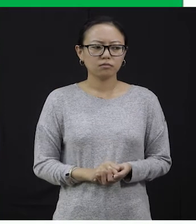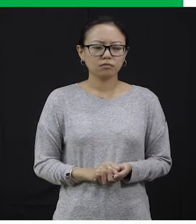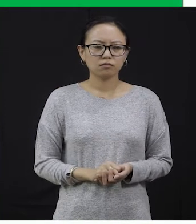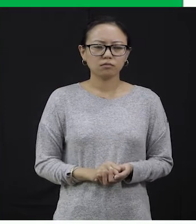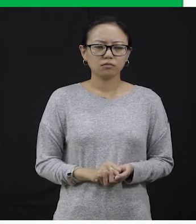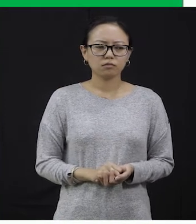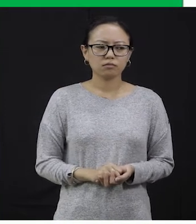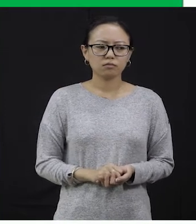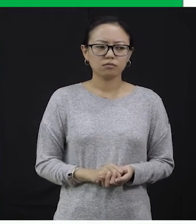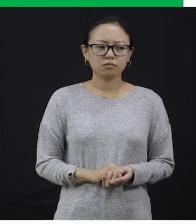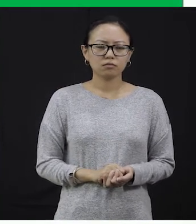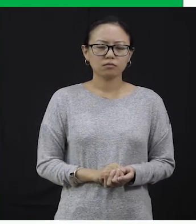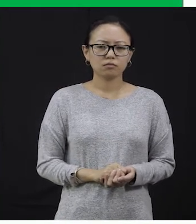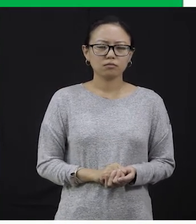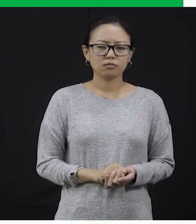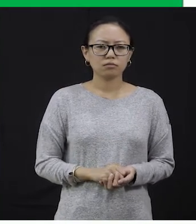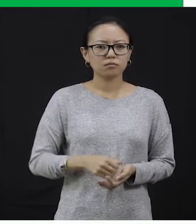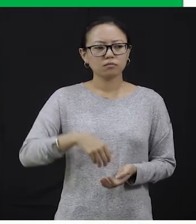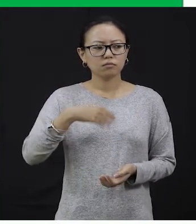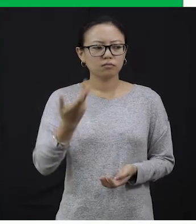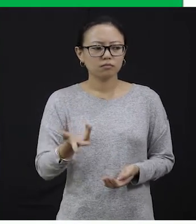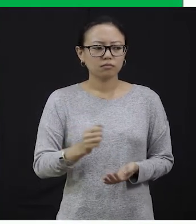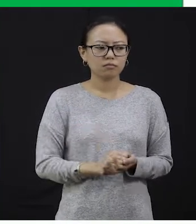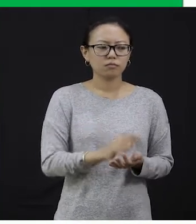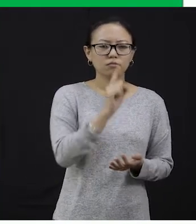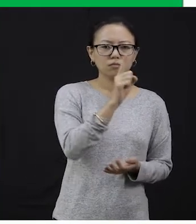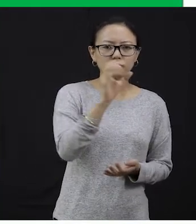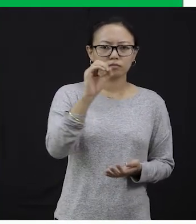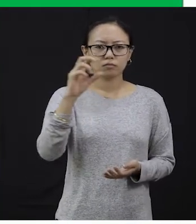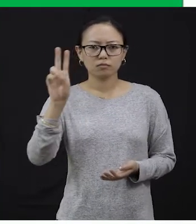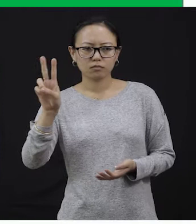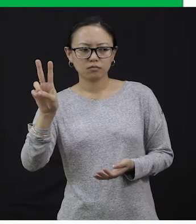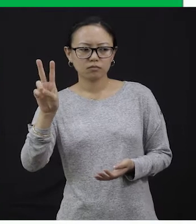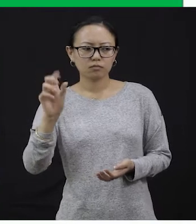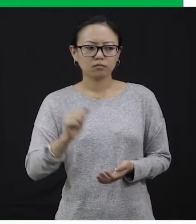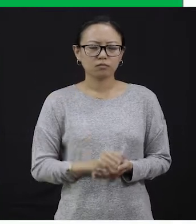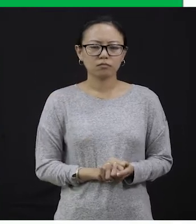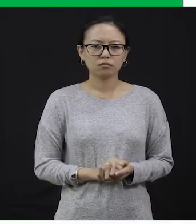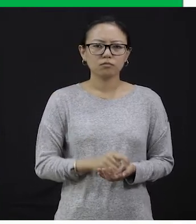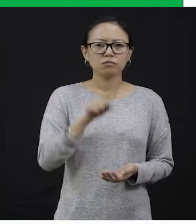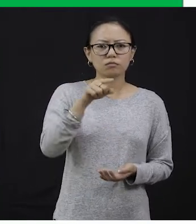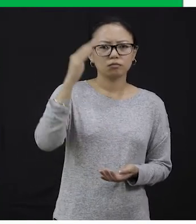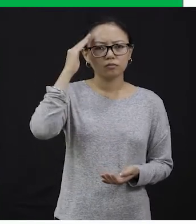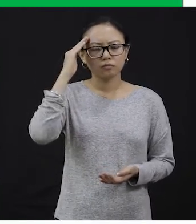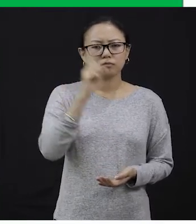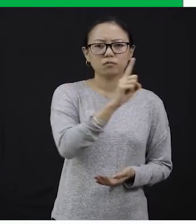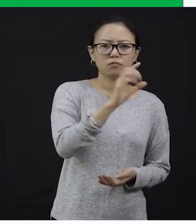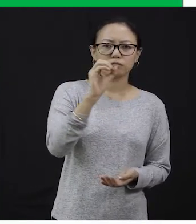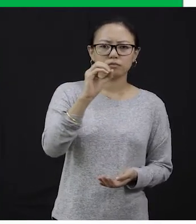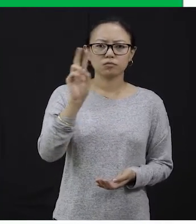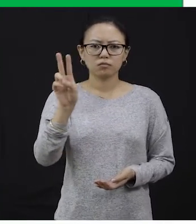now the next one, 102. So how do we write this? You know that it is 102. So we write